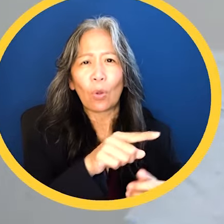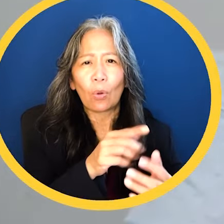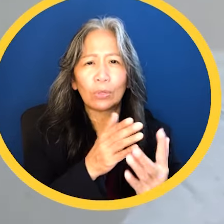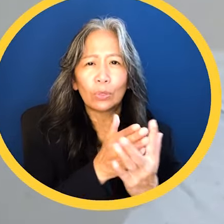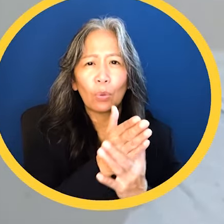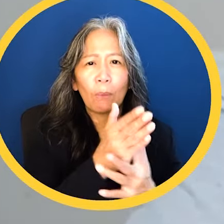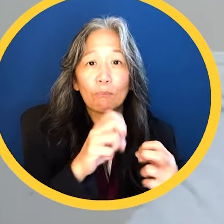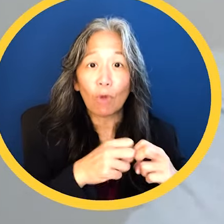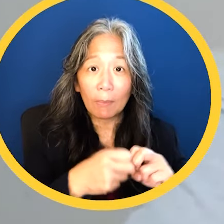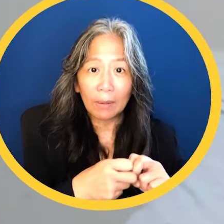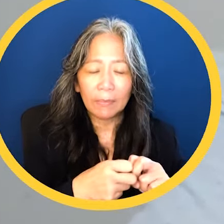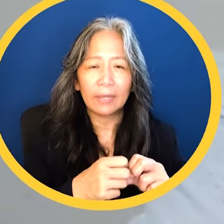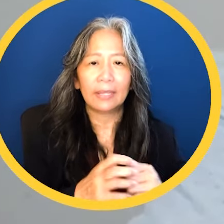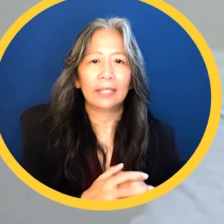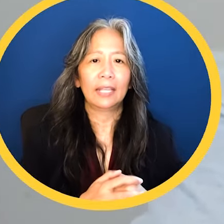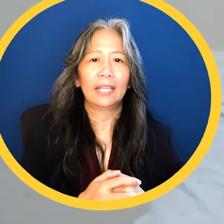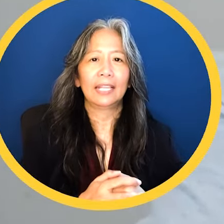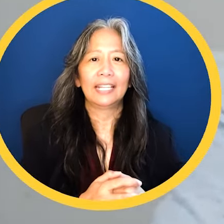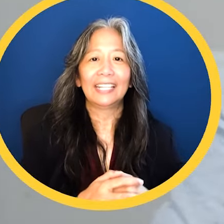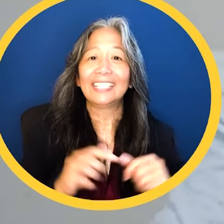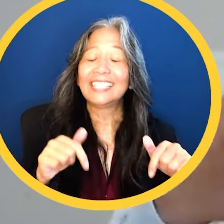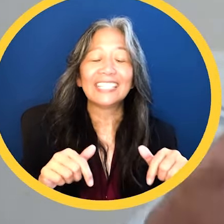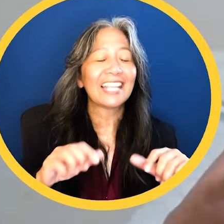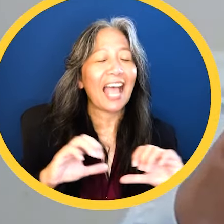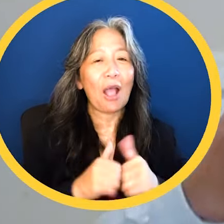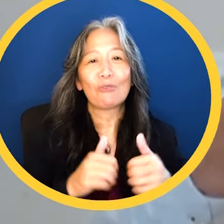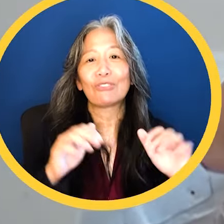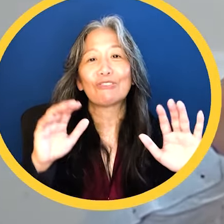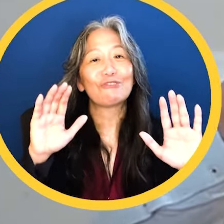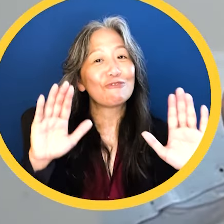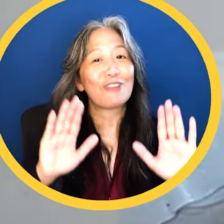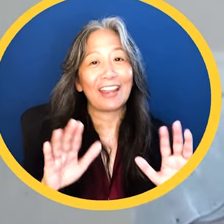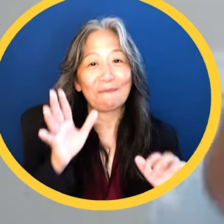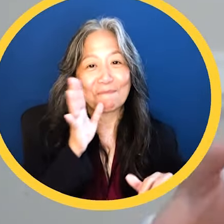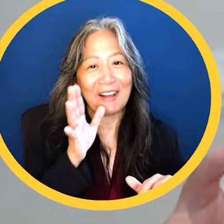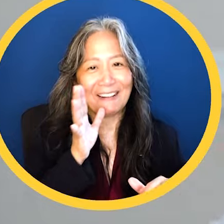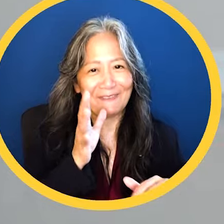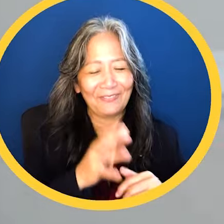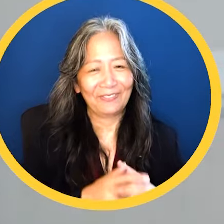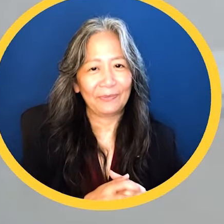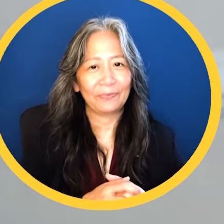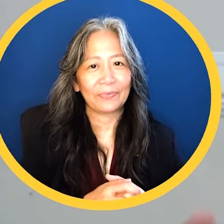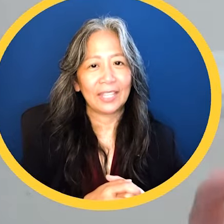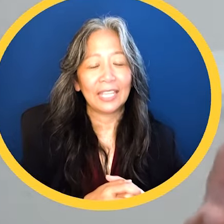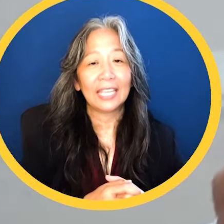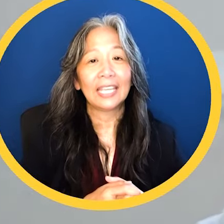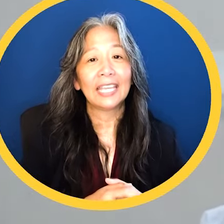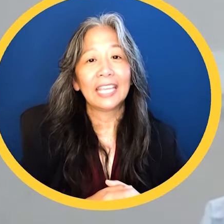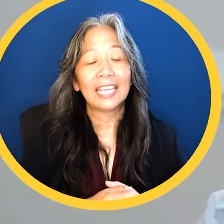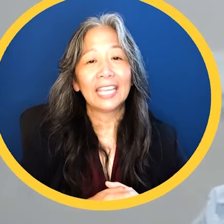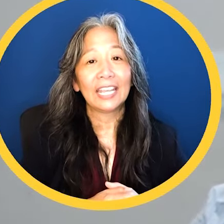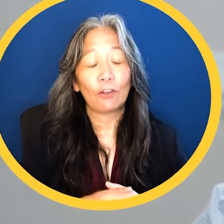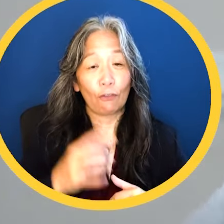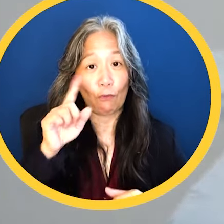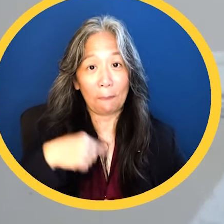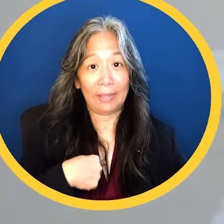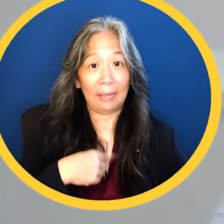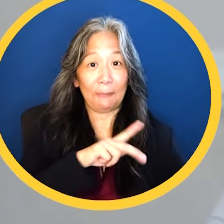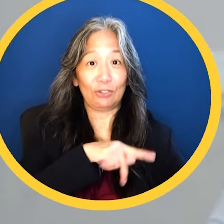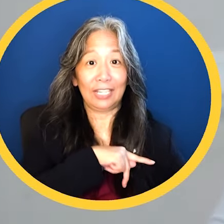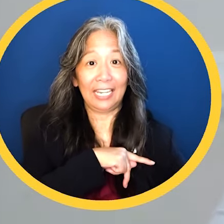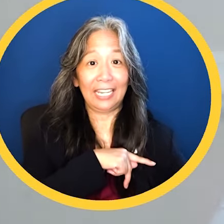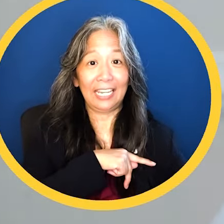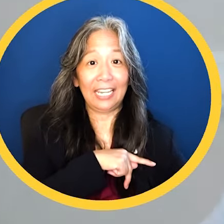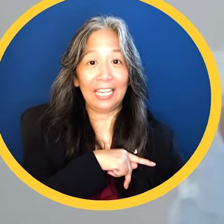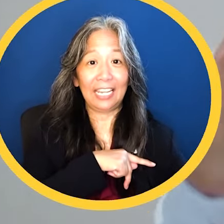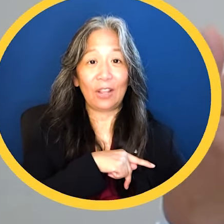go through certain problems. And this is how great our mother is that for me